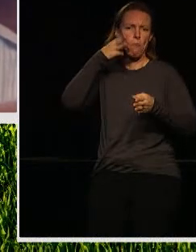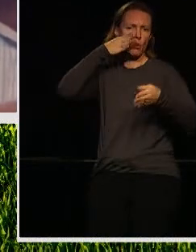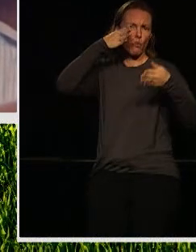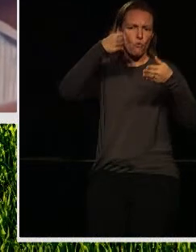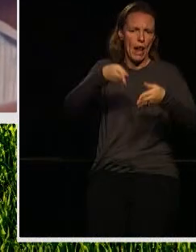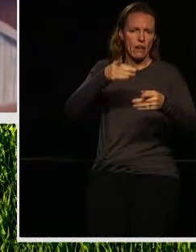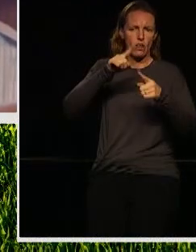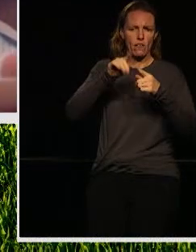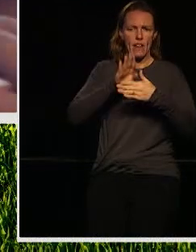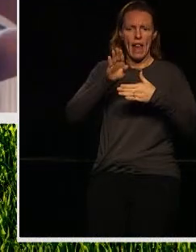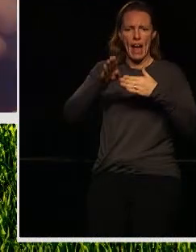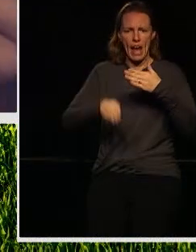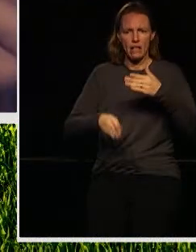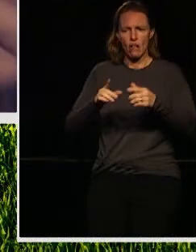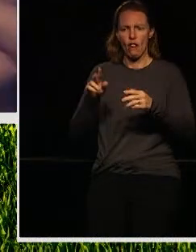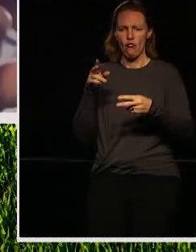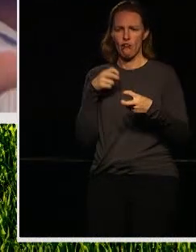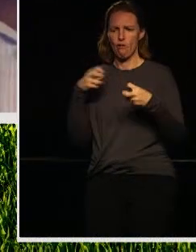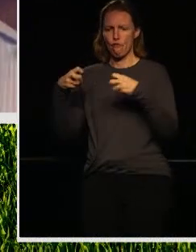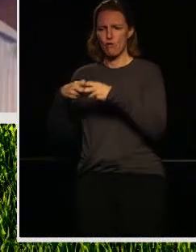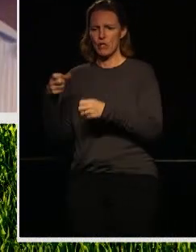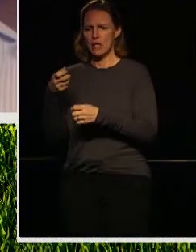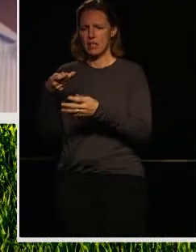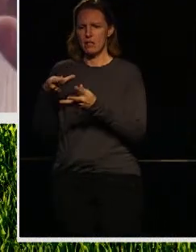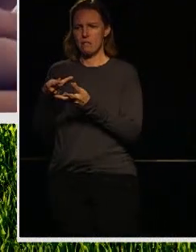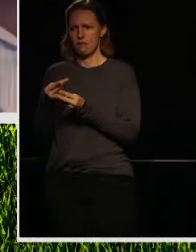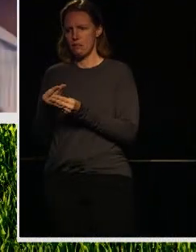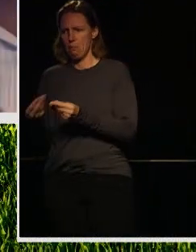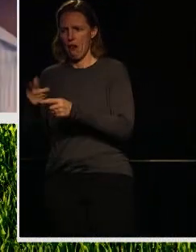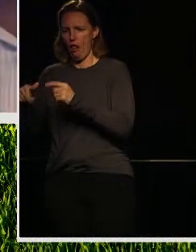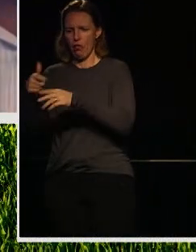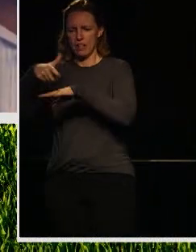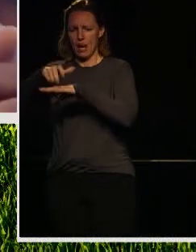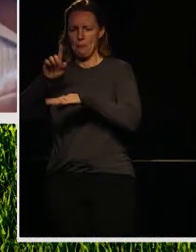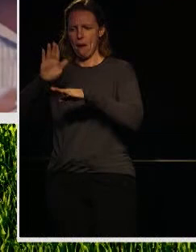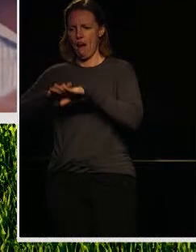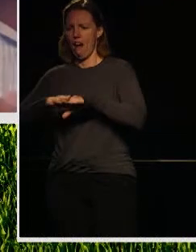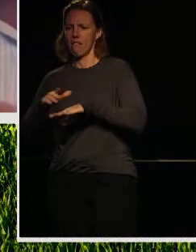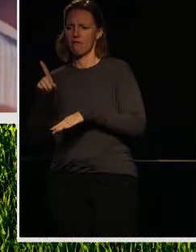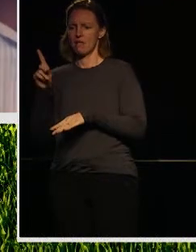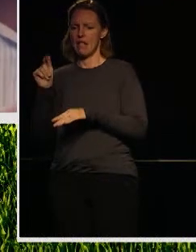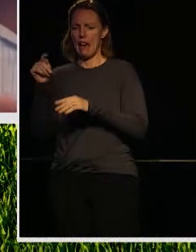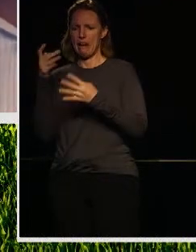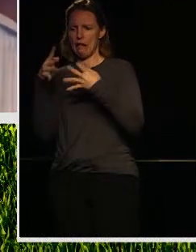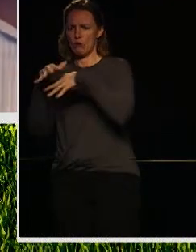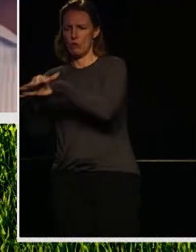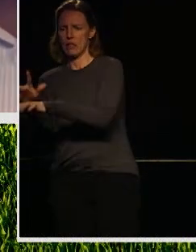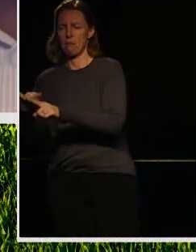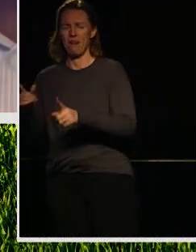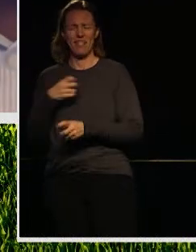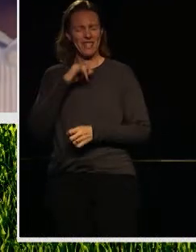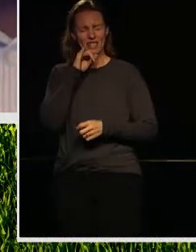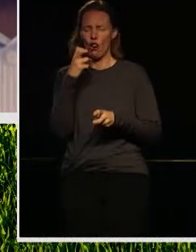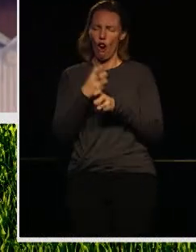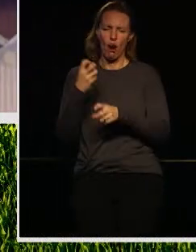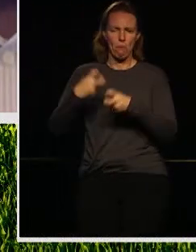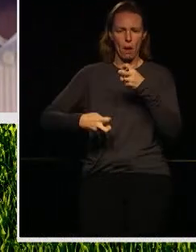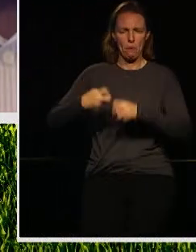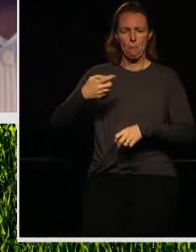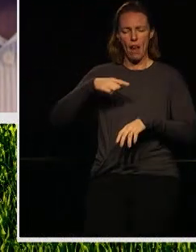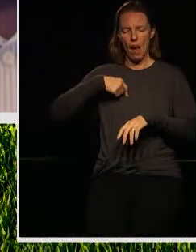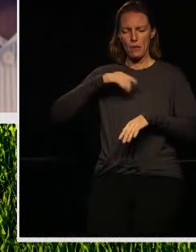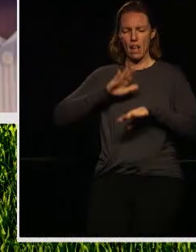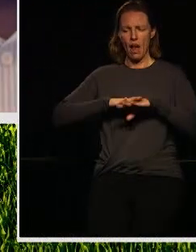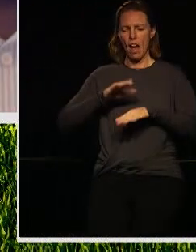cases versus spending all the time in data integration is an effective way of doing it. But it is a tough problem. I was on a panel at